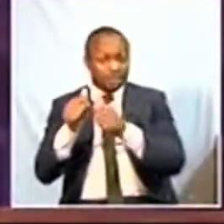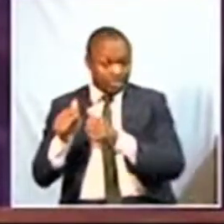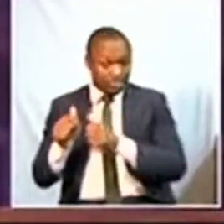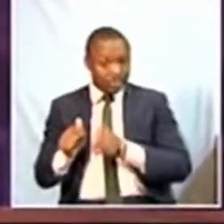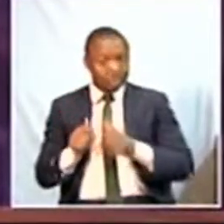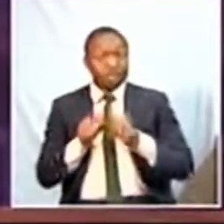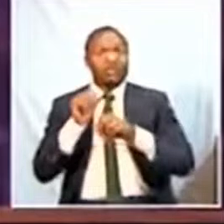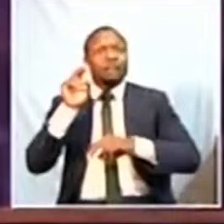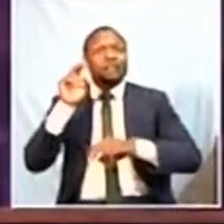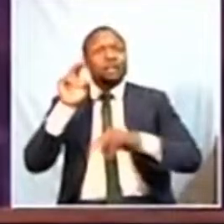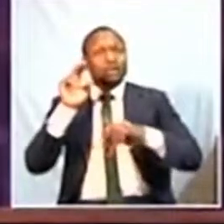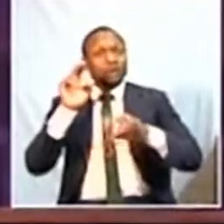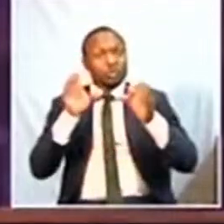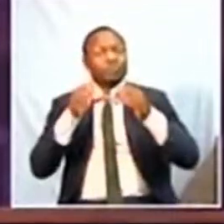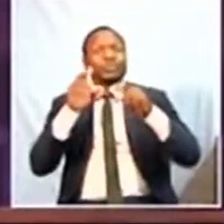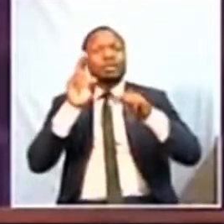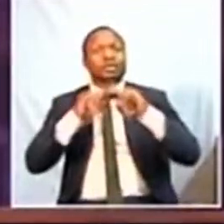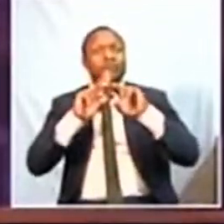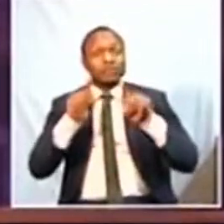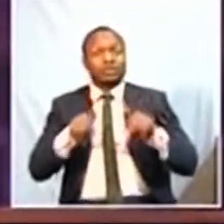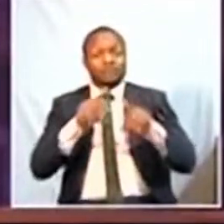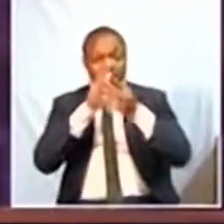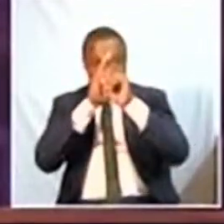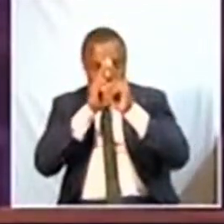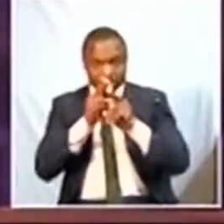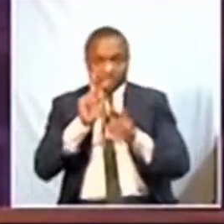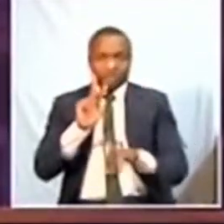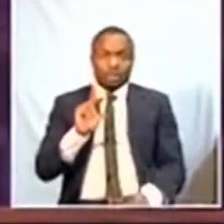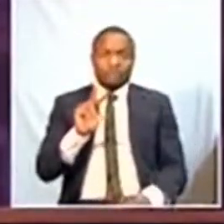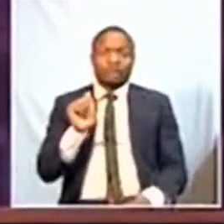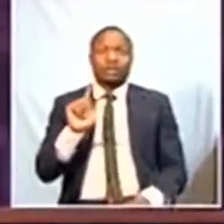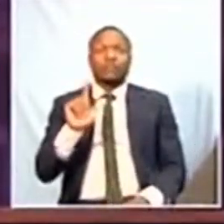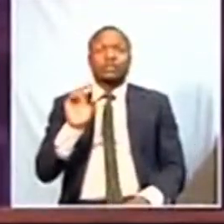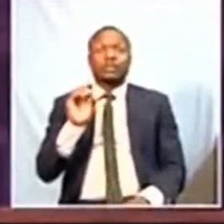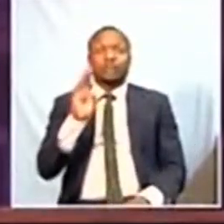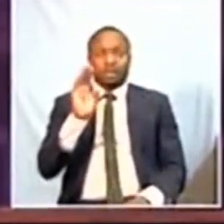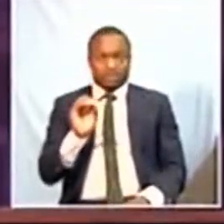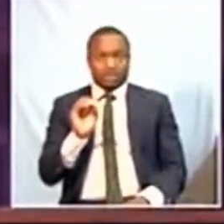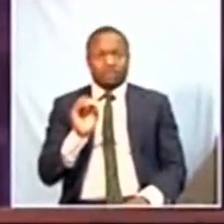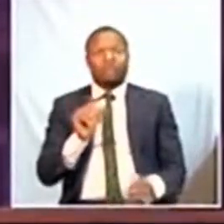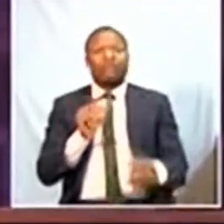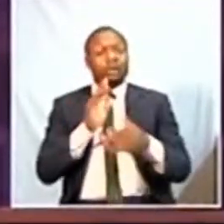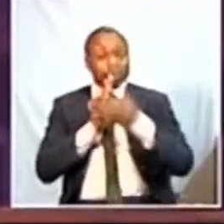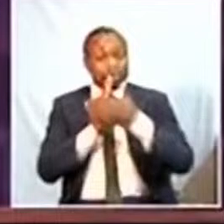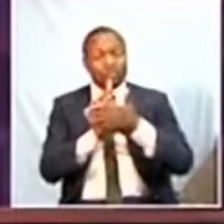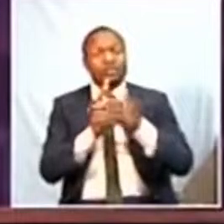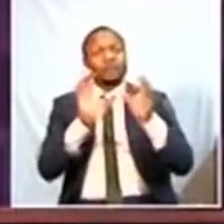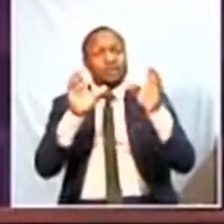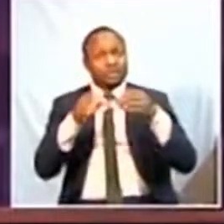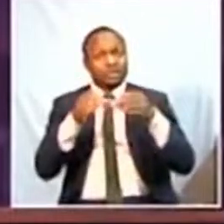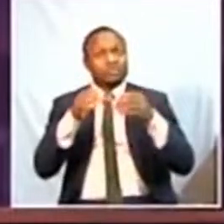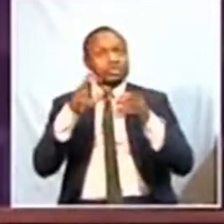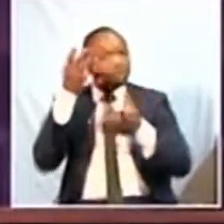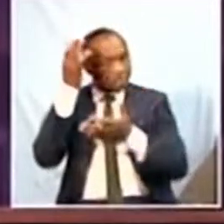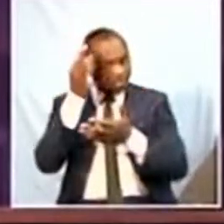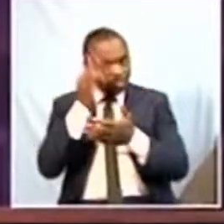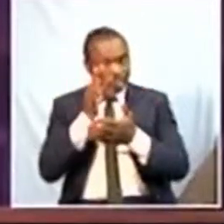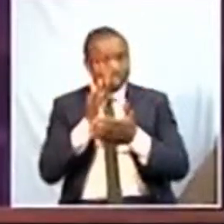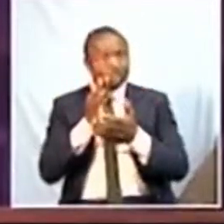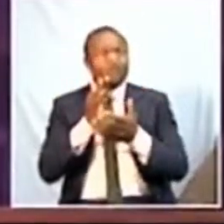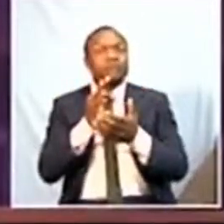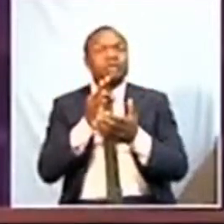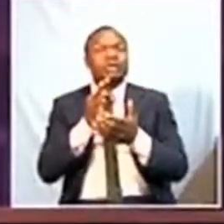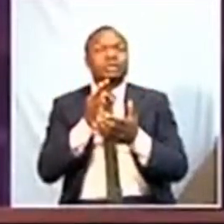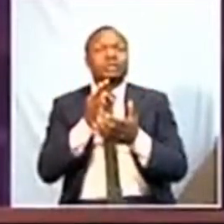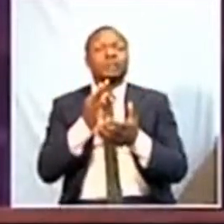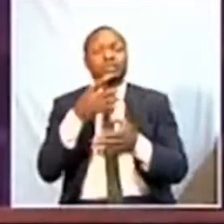Committee Chairperson, Mr. Pavuma Kalobo, who has guided the Council Secretary on the requirements